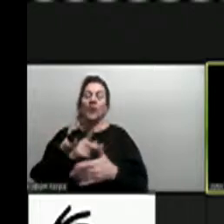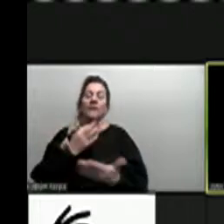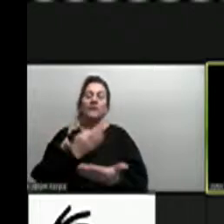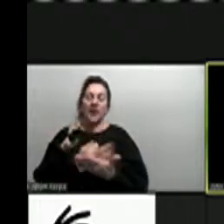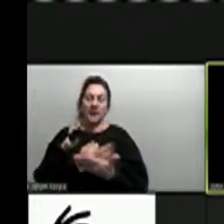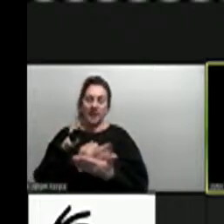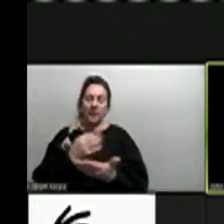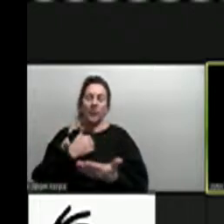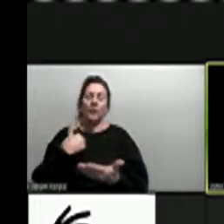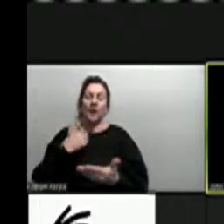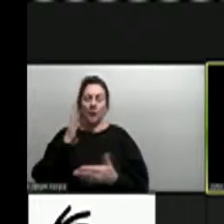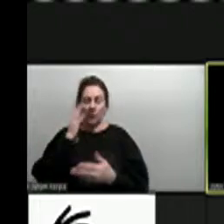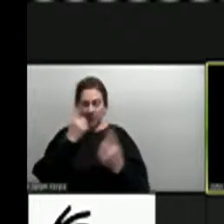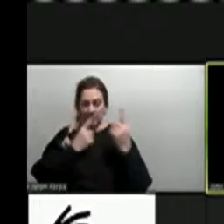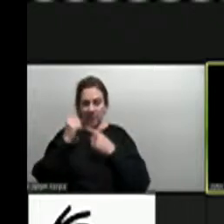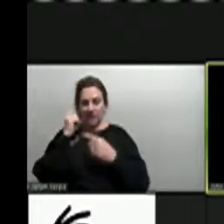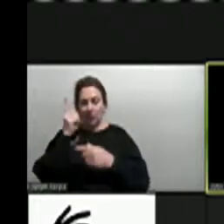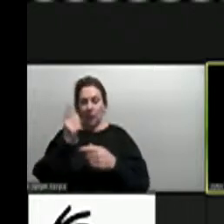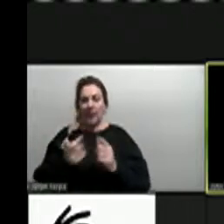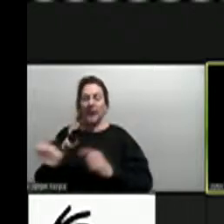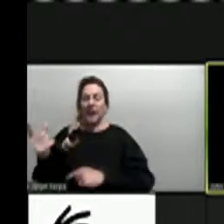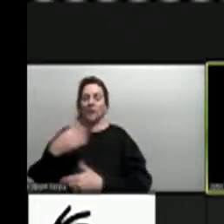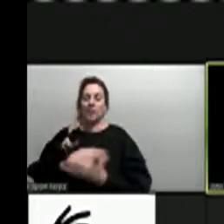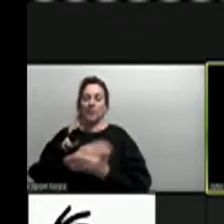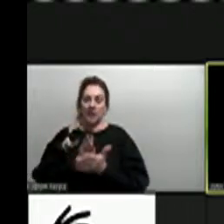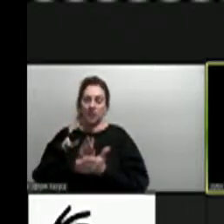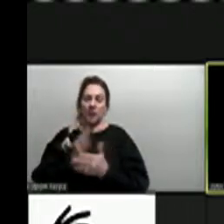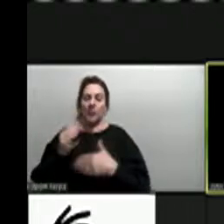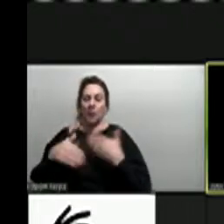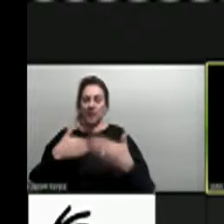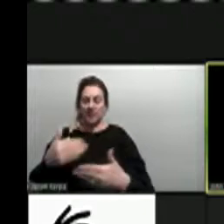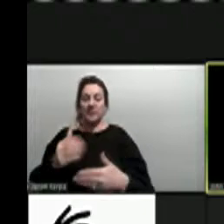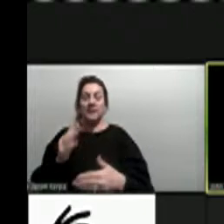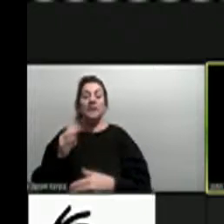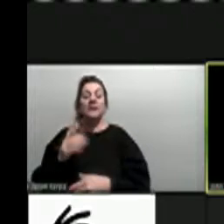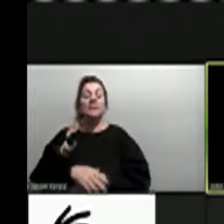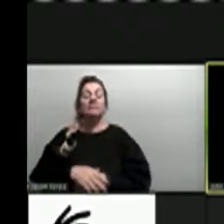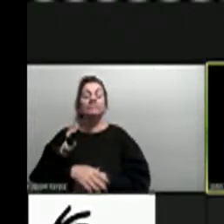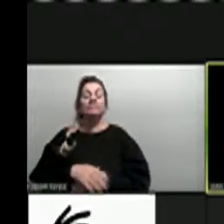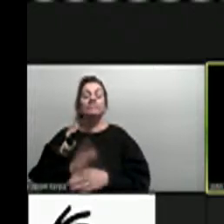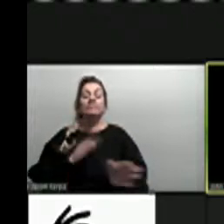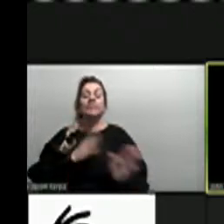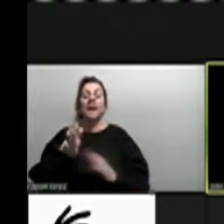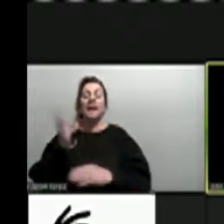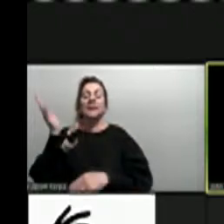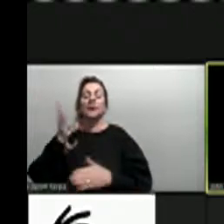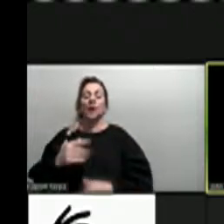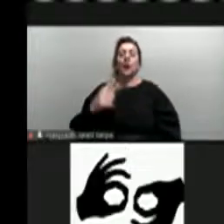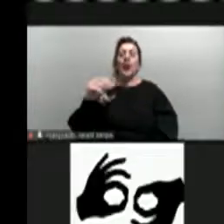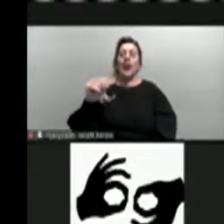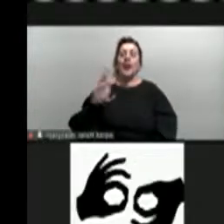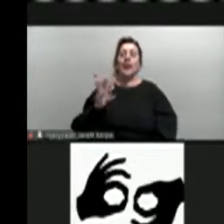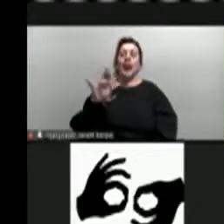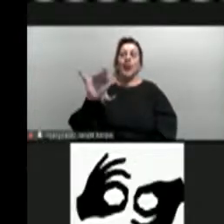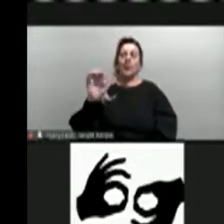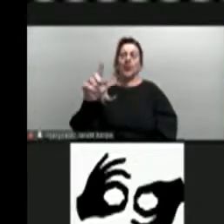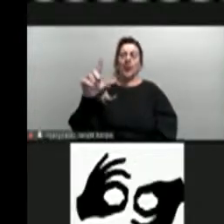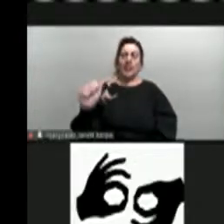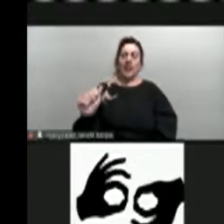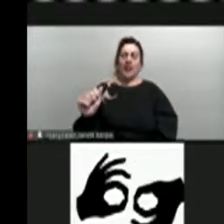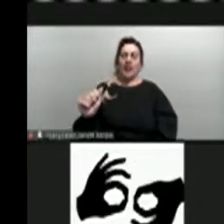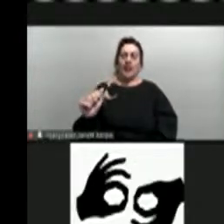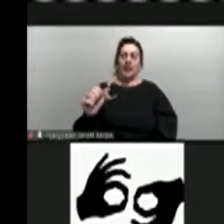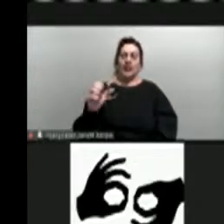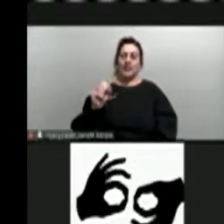in next year's budget development process. The next speaker I have is Gabriela Sáenz. Gabriela Sáenz,